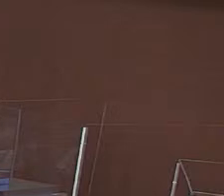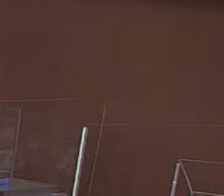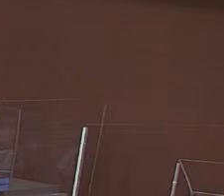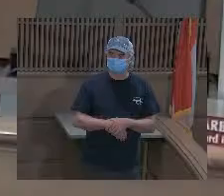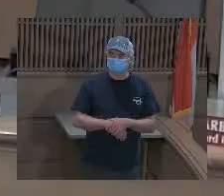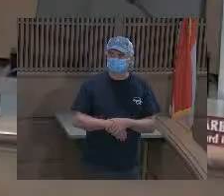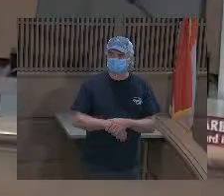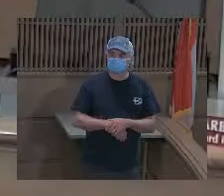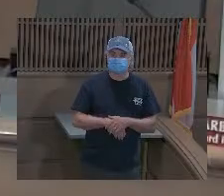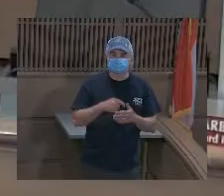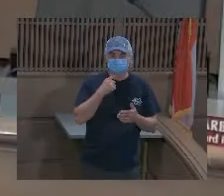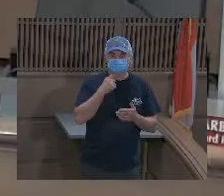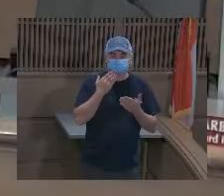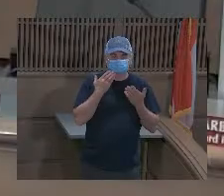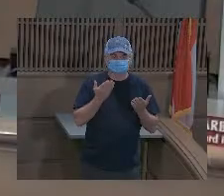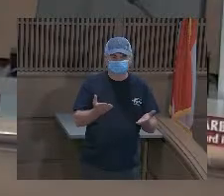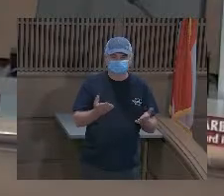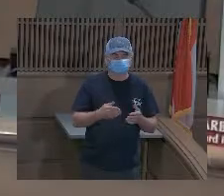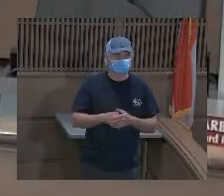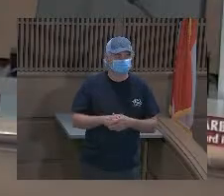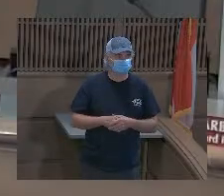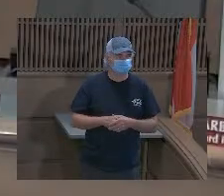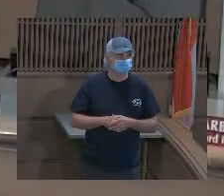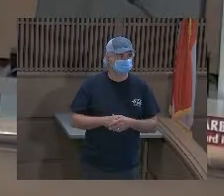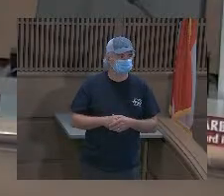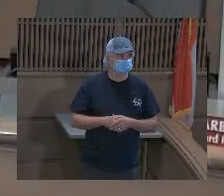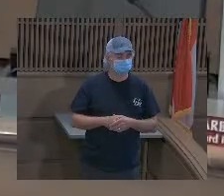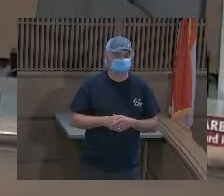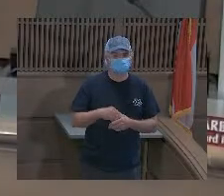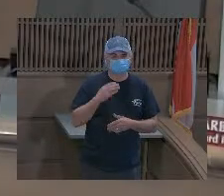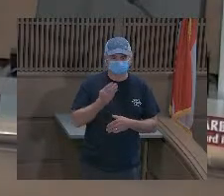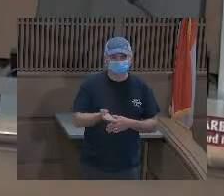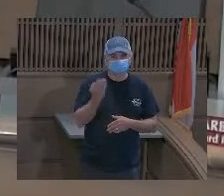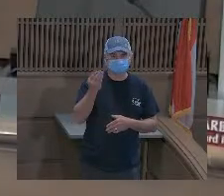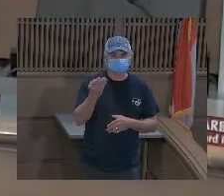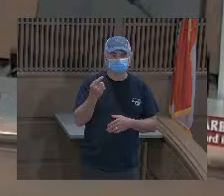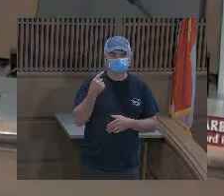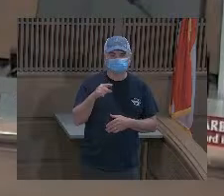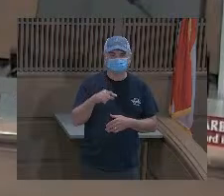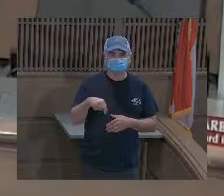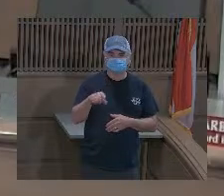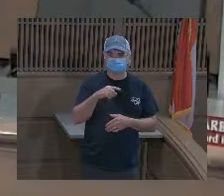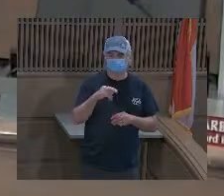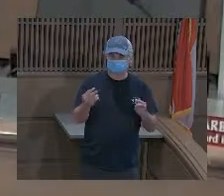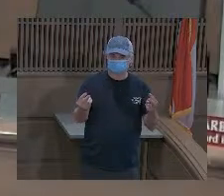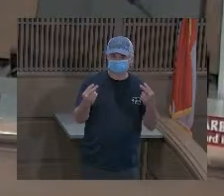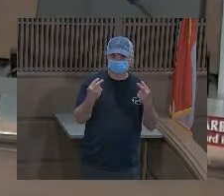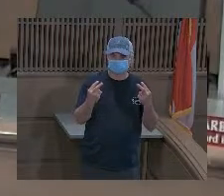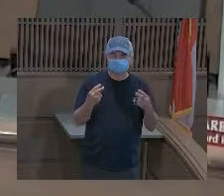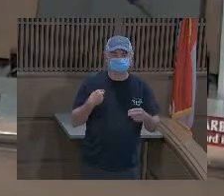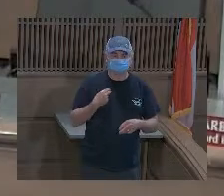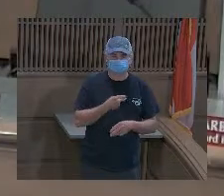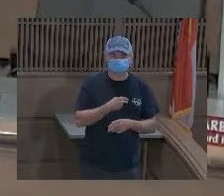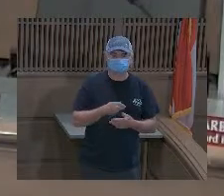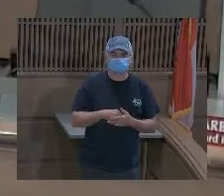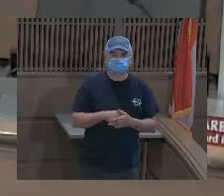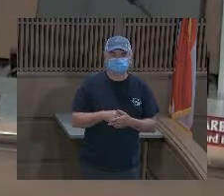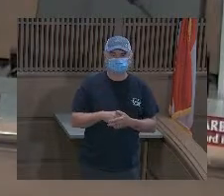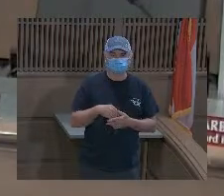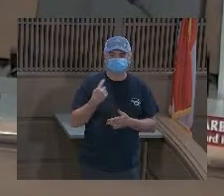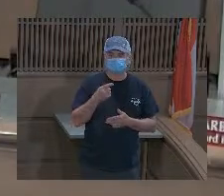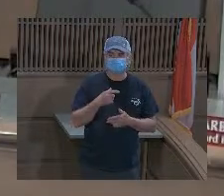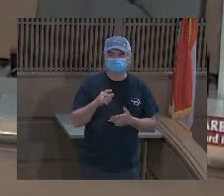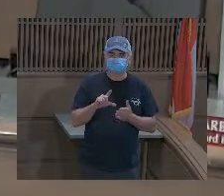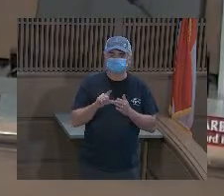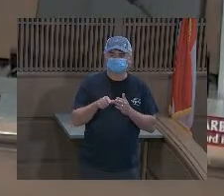Thank you, Chief. Good morning to those who are watching and who might tune in at a